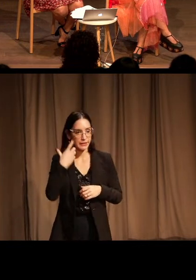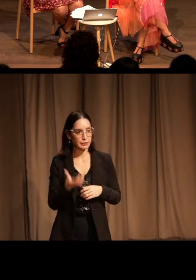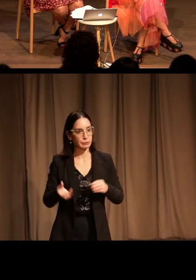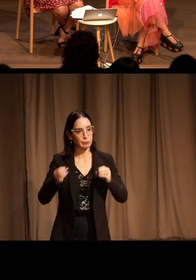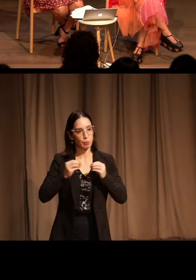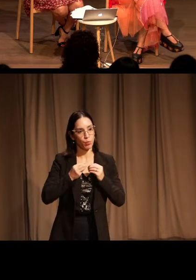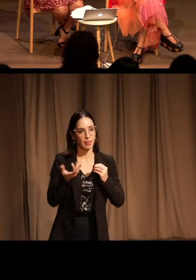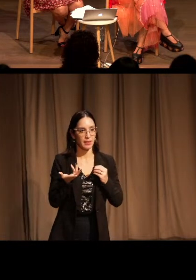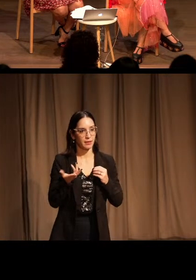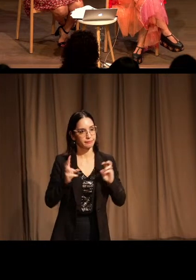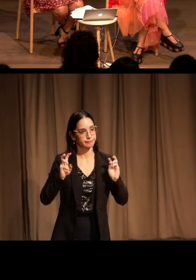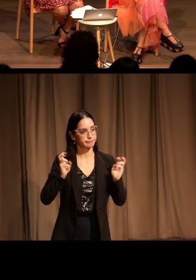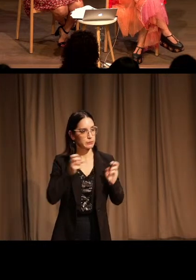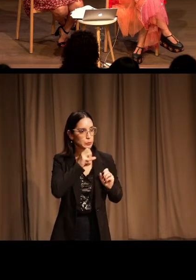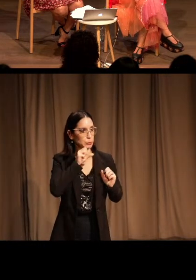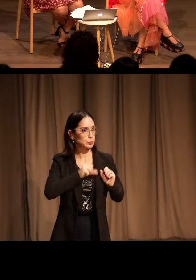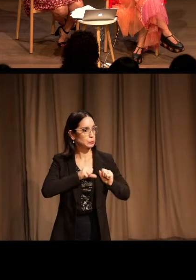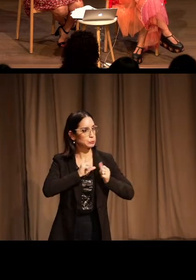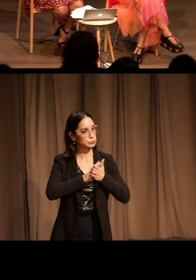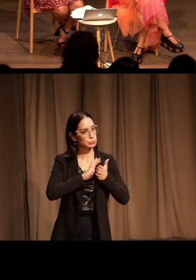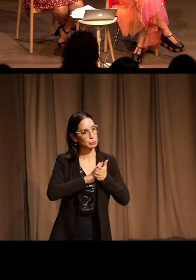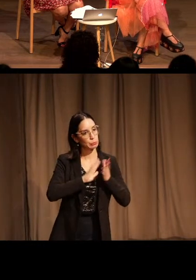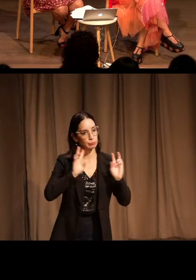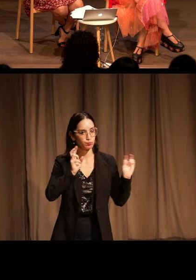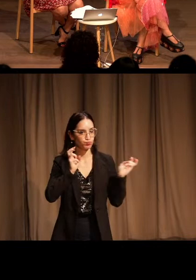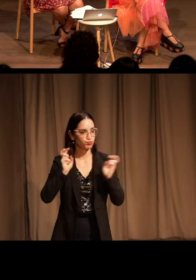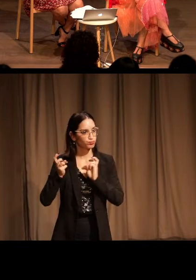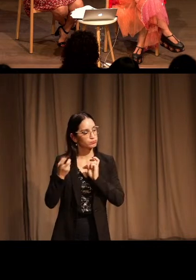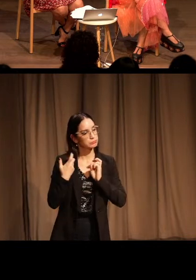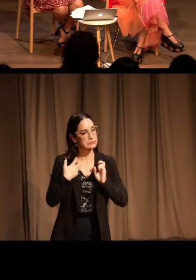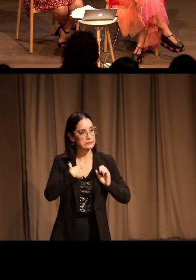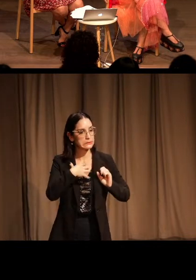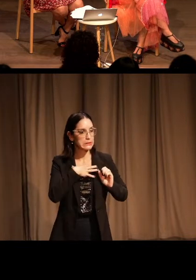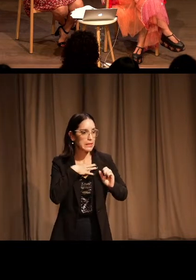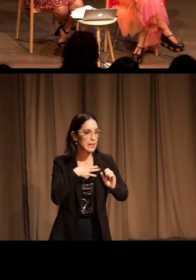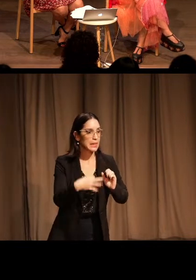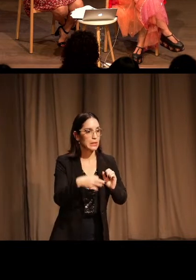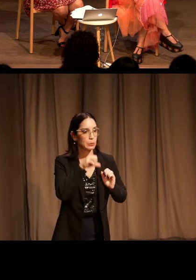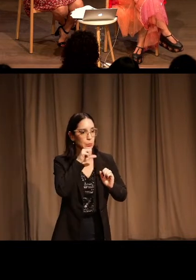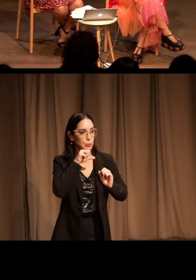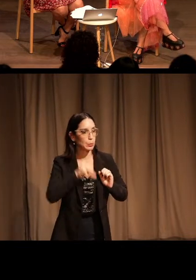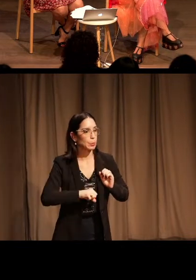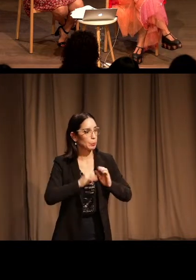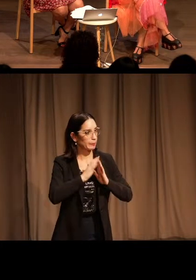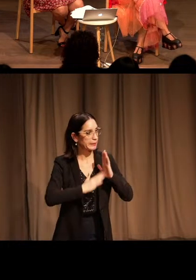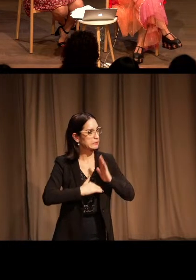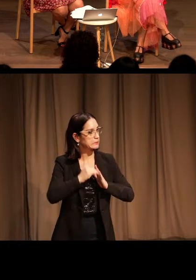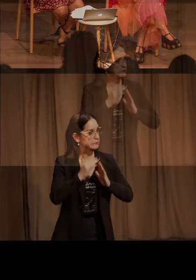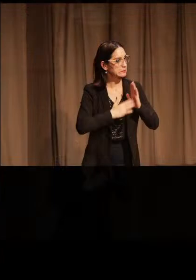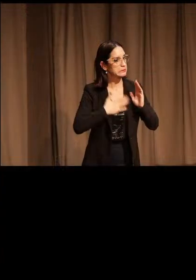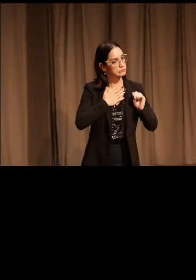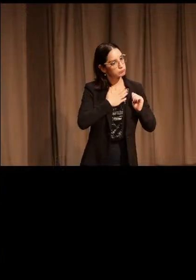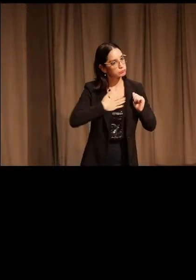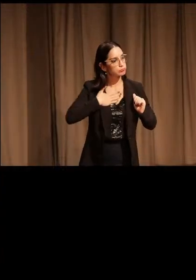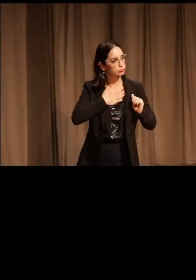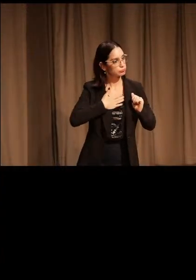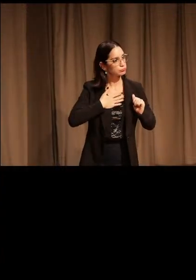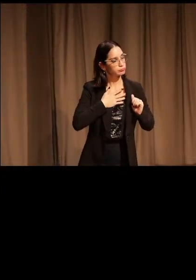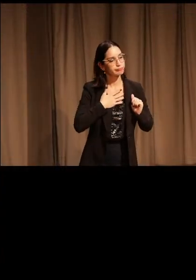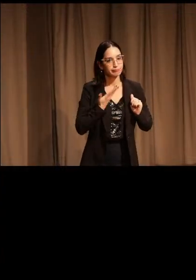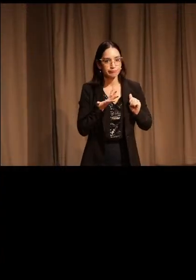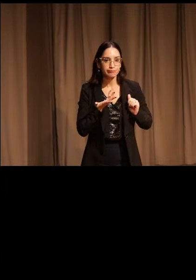old school. Like I like old painting, incredible, but I